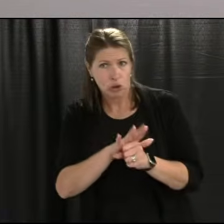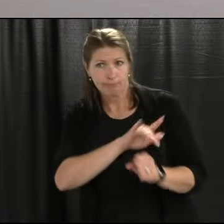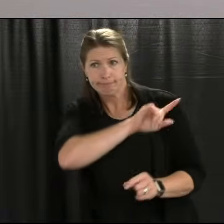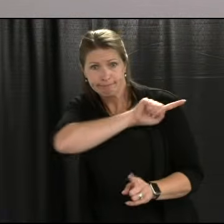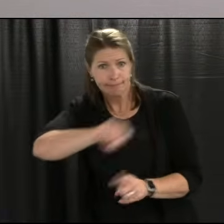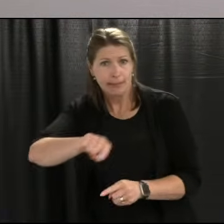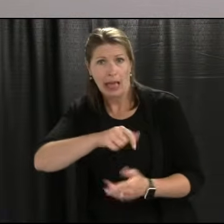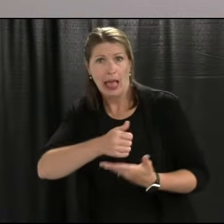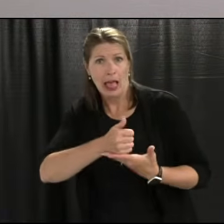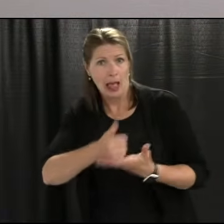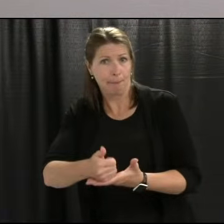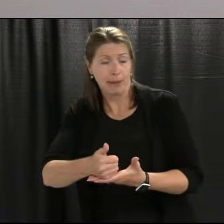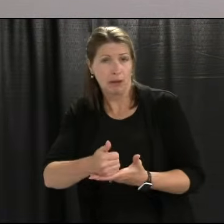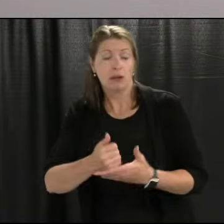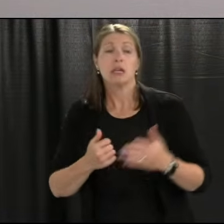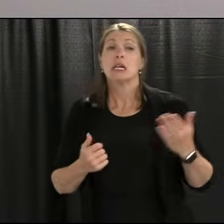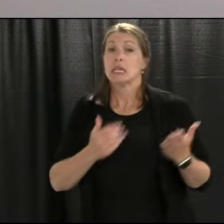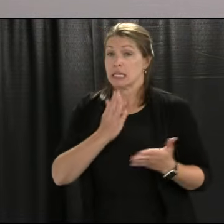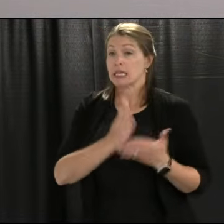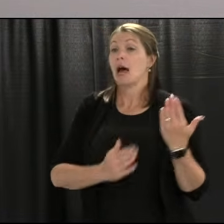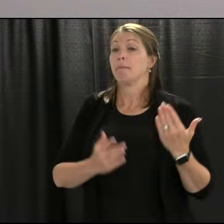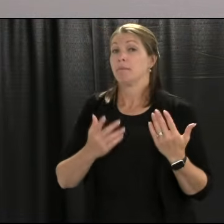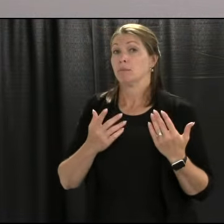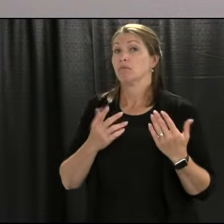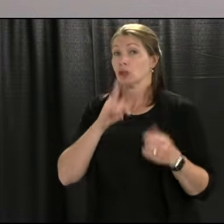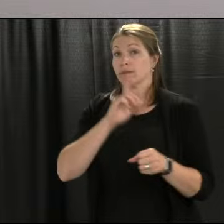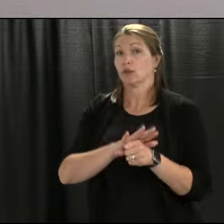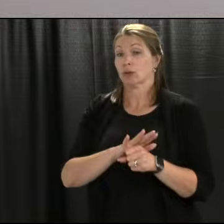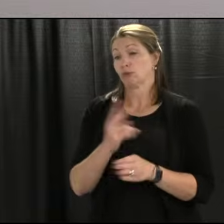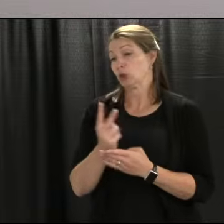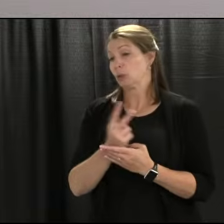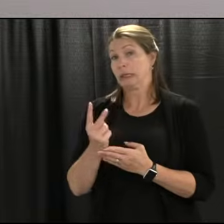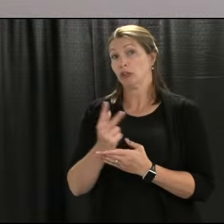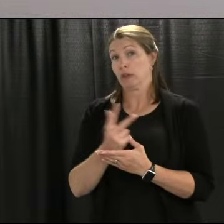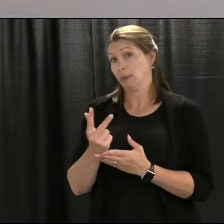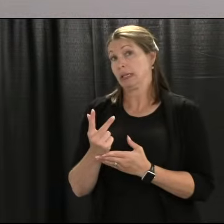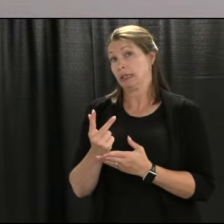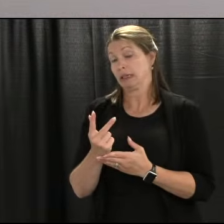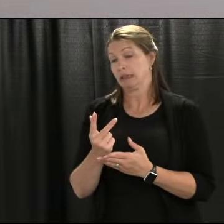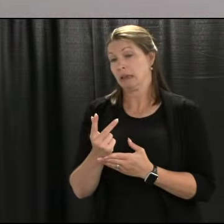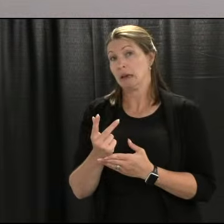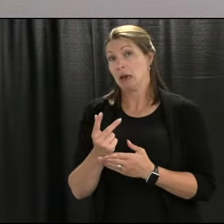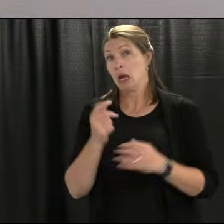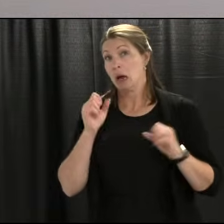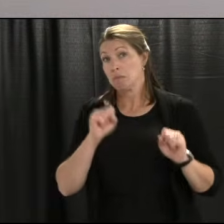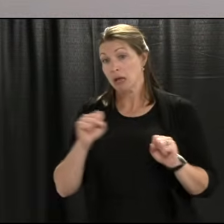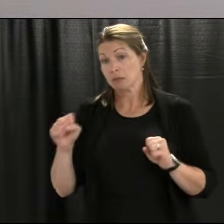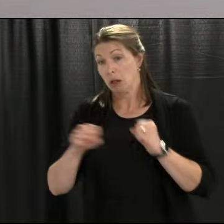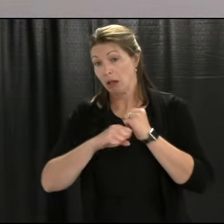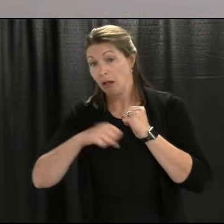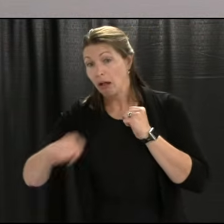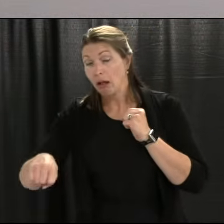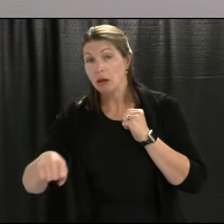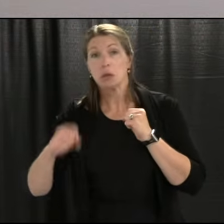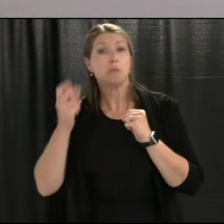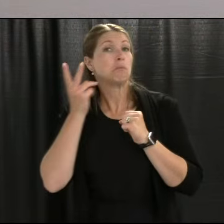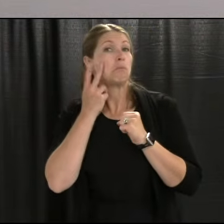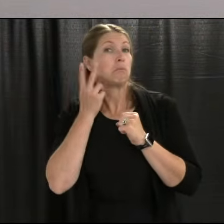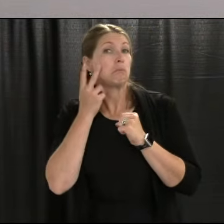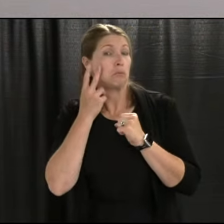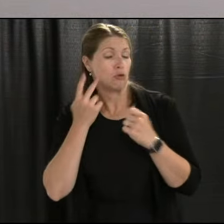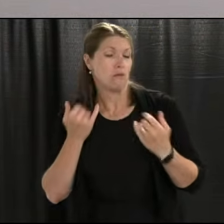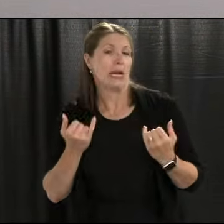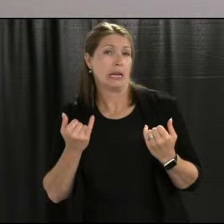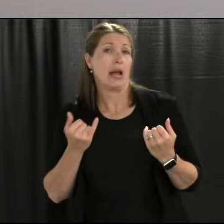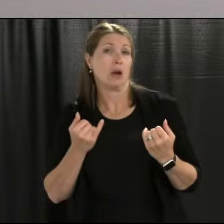like the other ones will have various details about how long they're going to be here for. And of course, we don't know how long we're going to need them, but I think it's, the